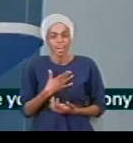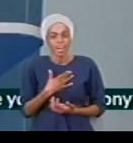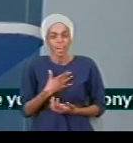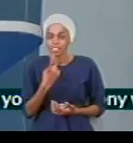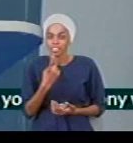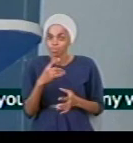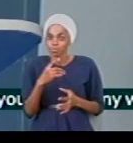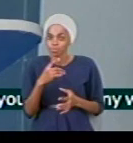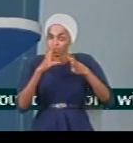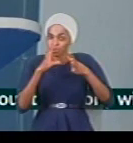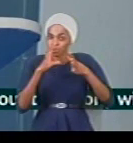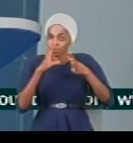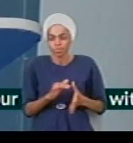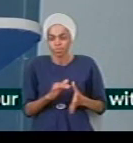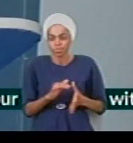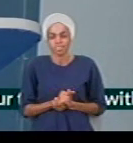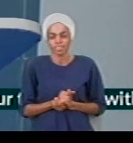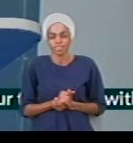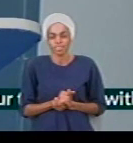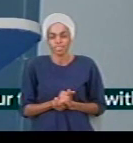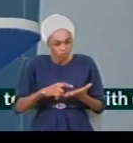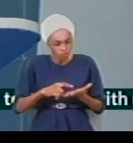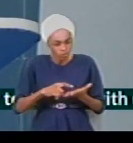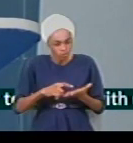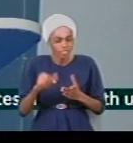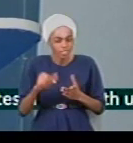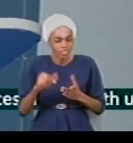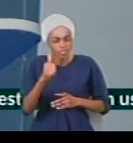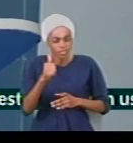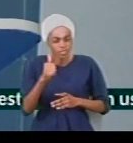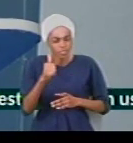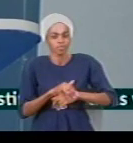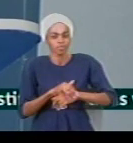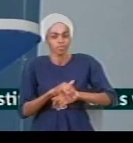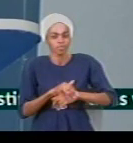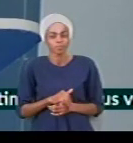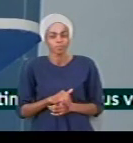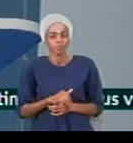any hands here is happening over there